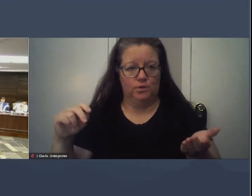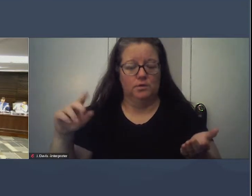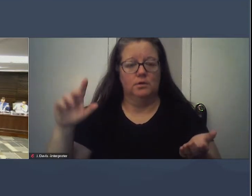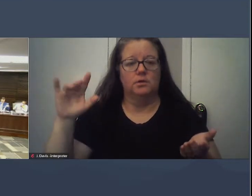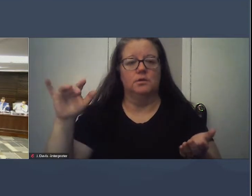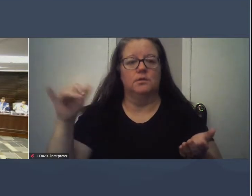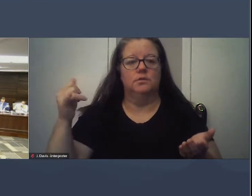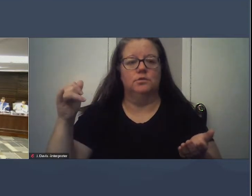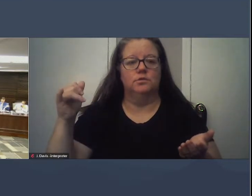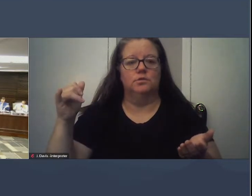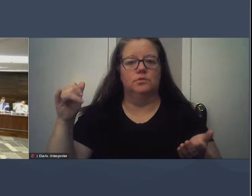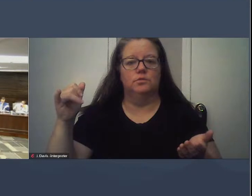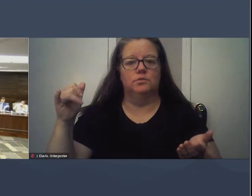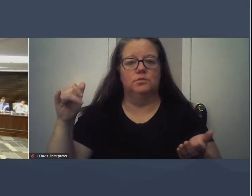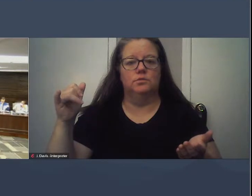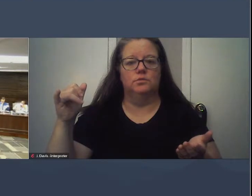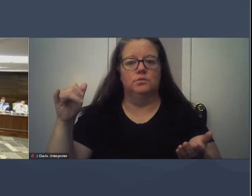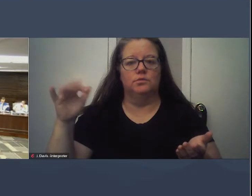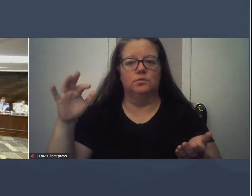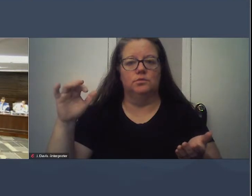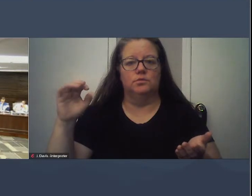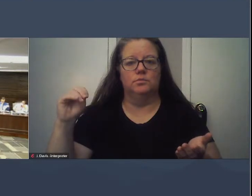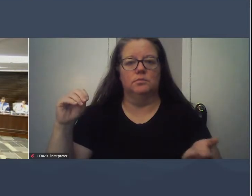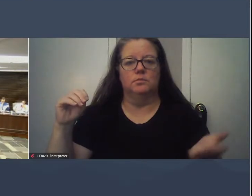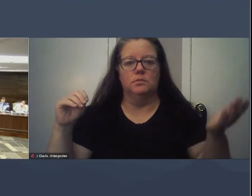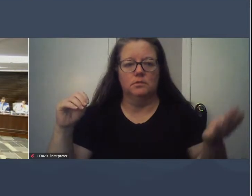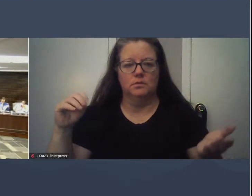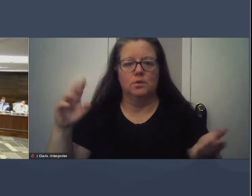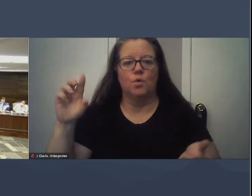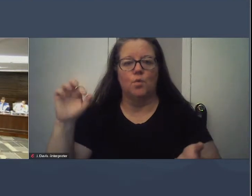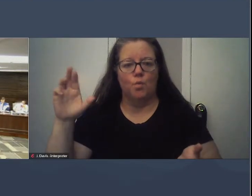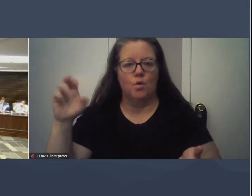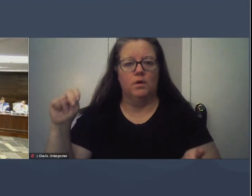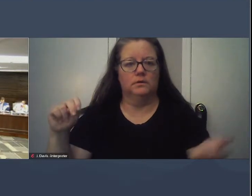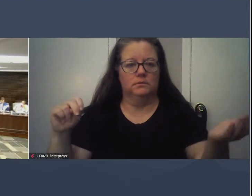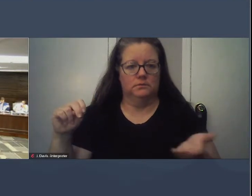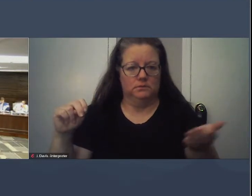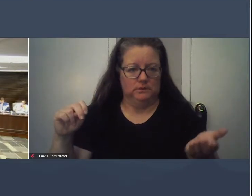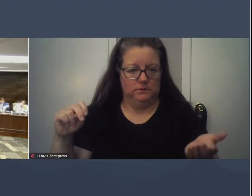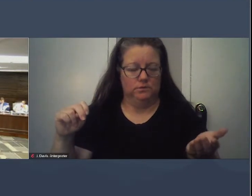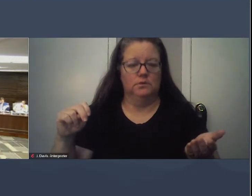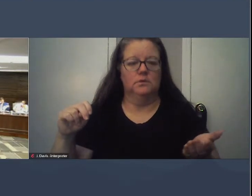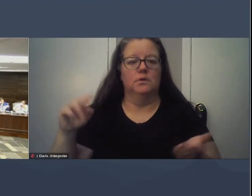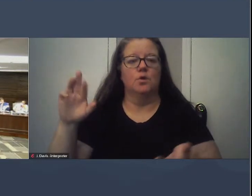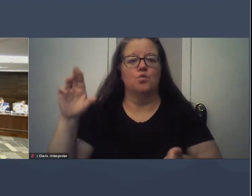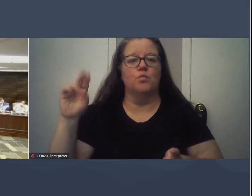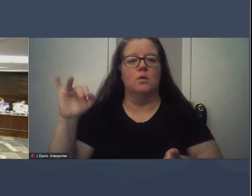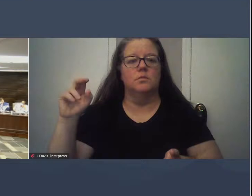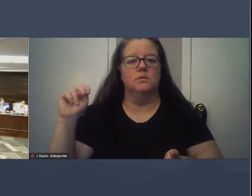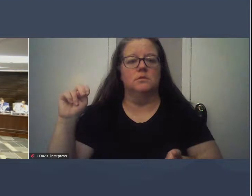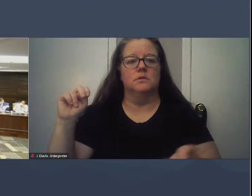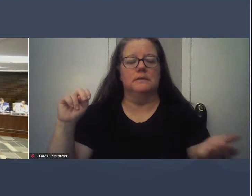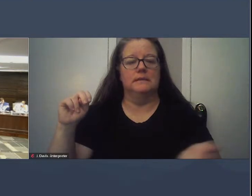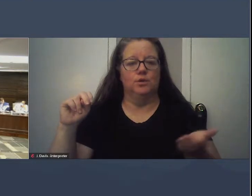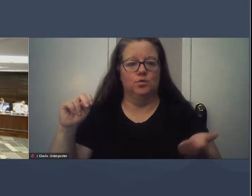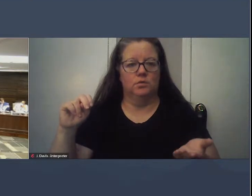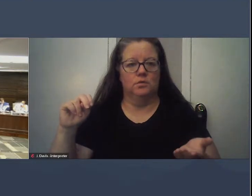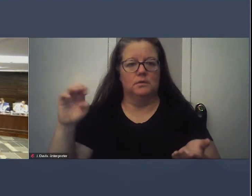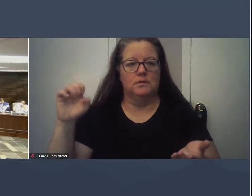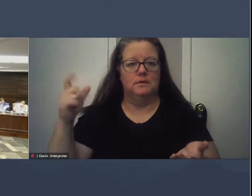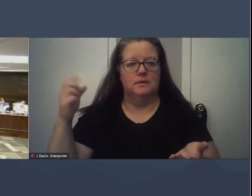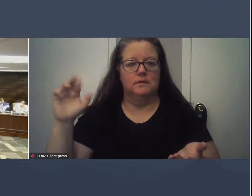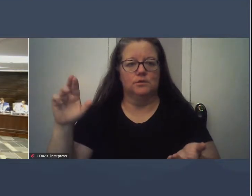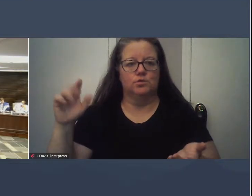Here. Councilman Warren. Present. Councilwoman Robinson. Present. Councilwoman Easter